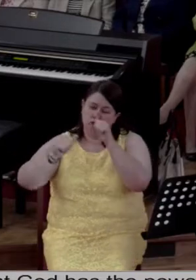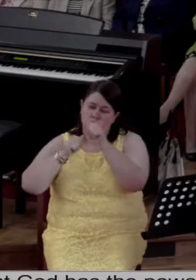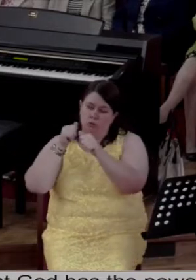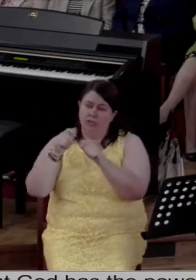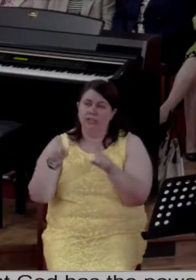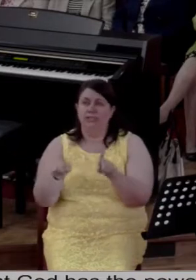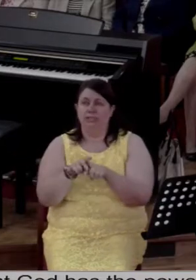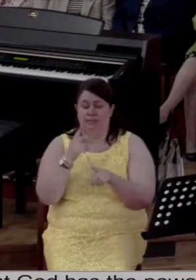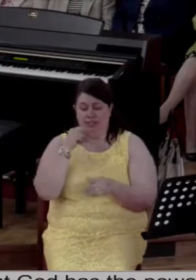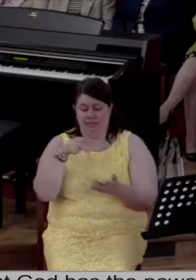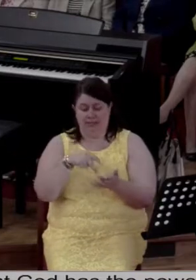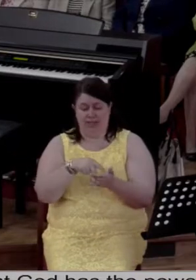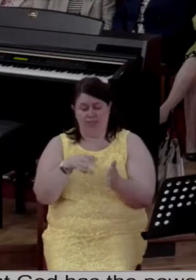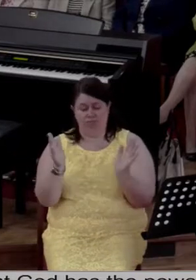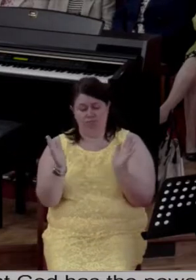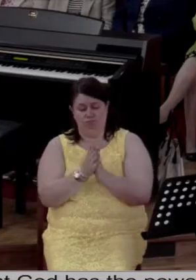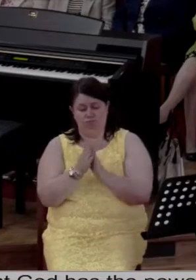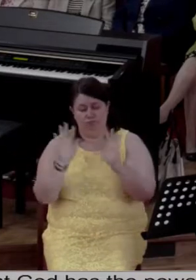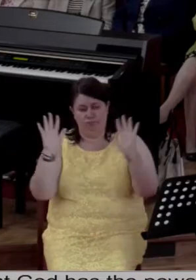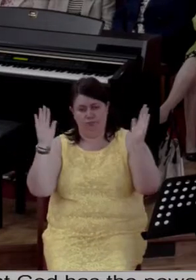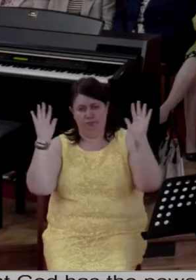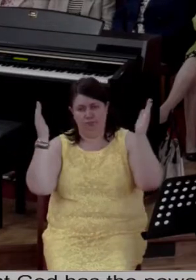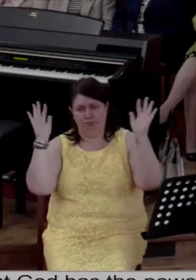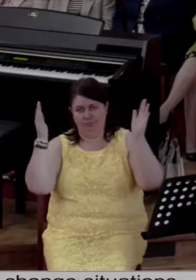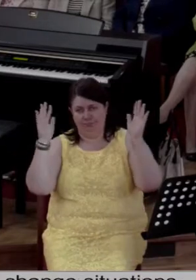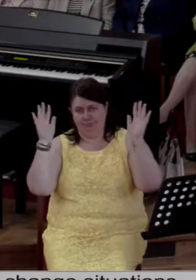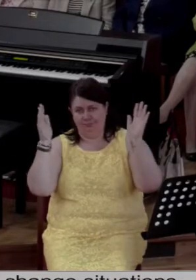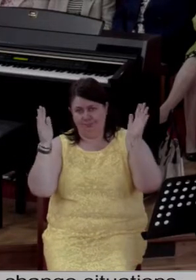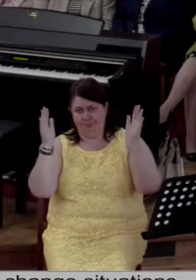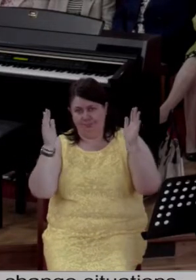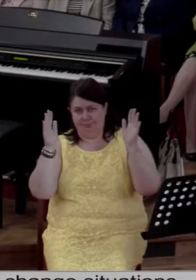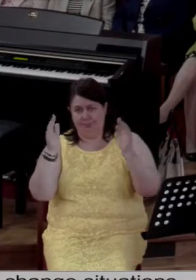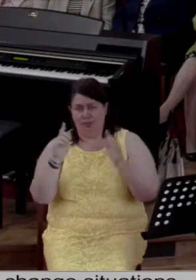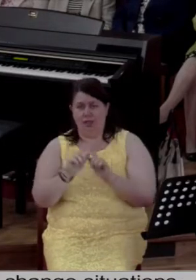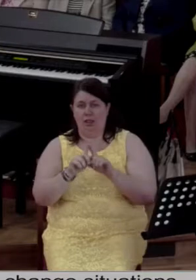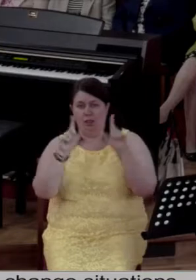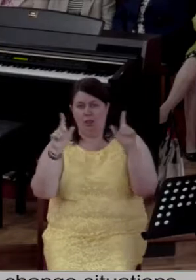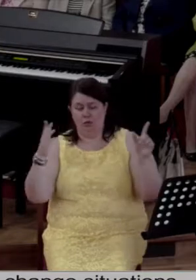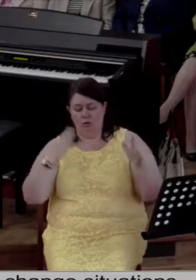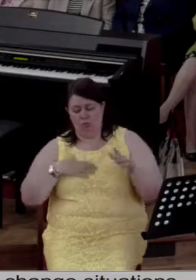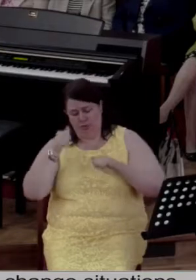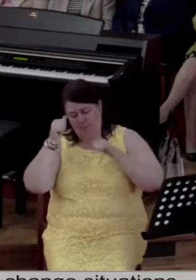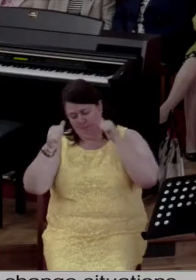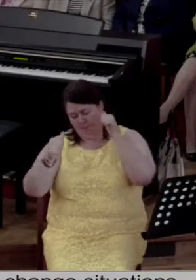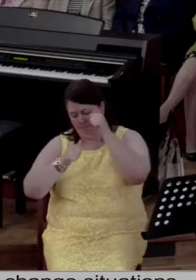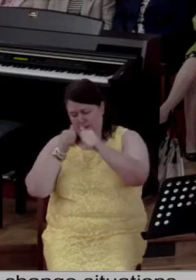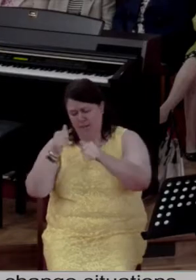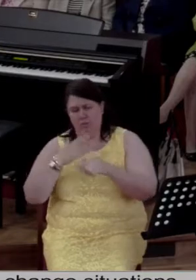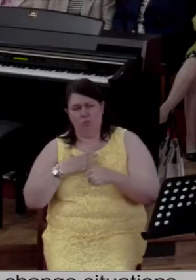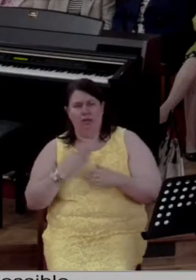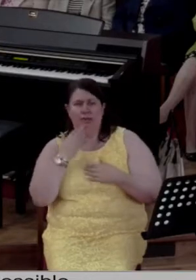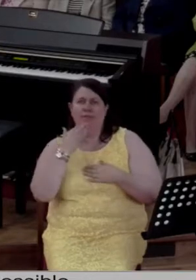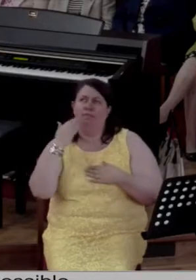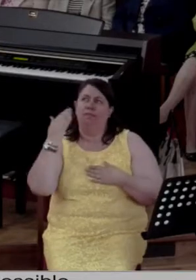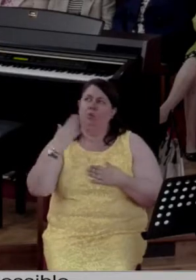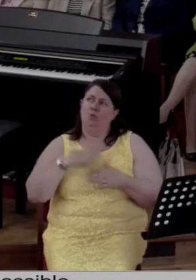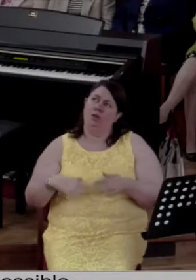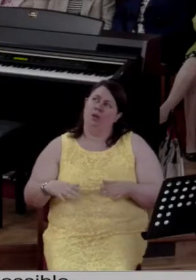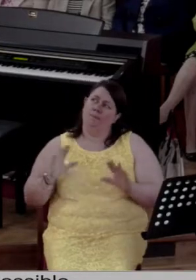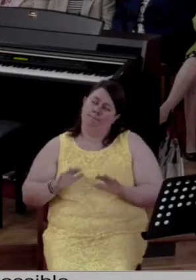up and all joining in a round of applause to say, "Lord, we want to praise you, we want to thank you, we want to bless you."